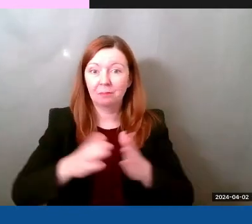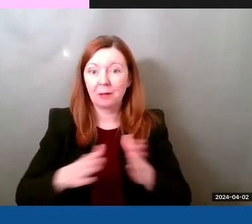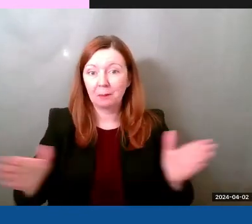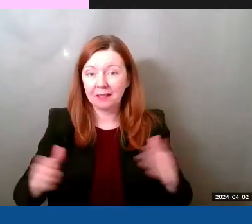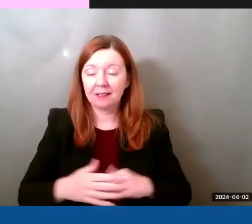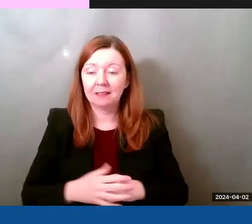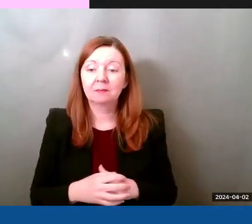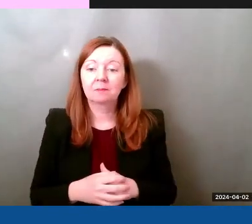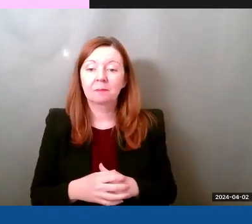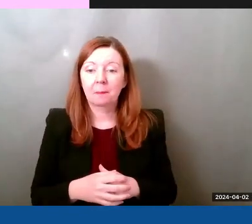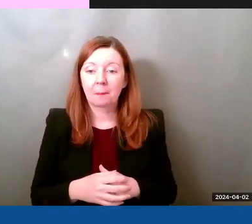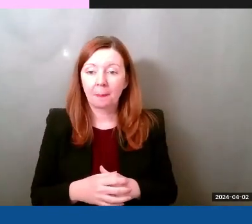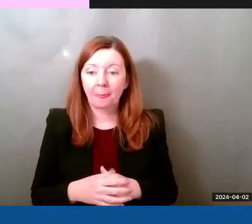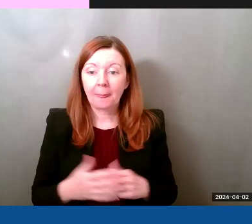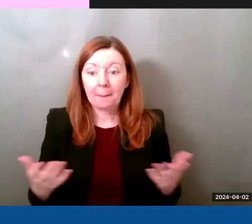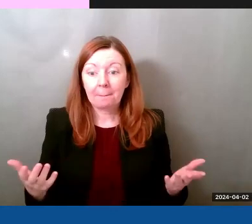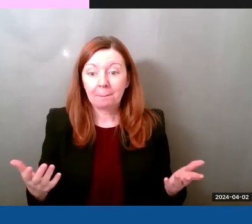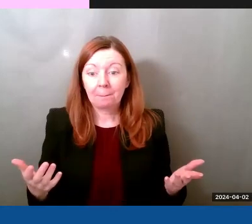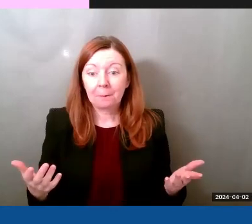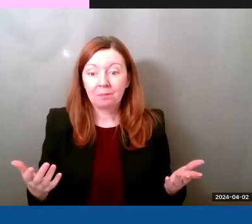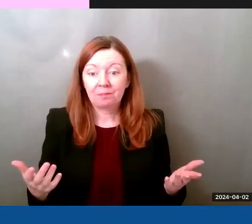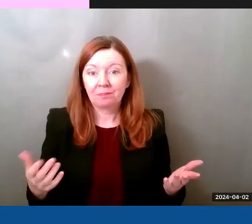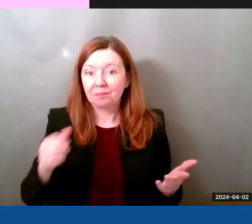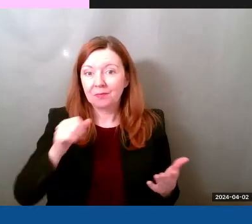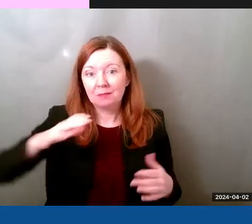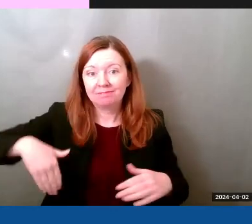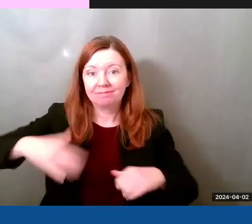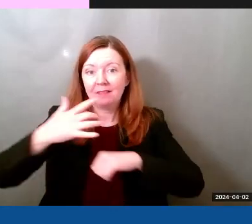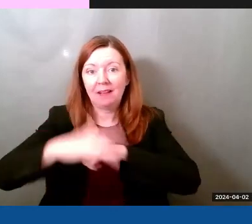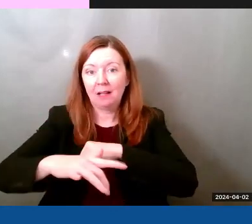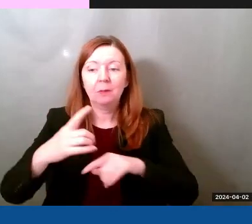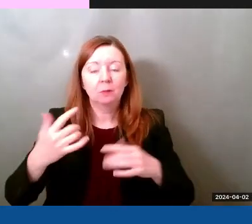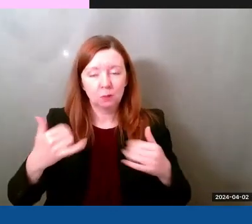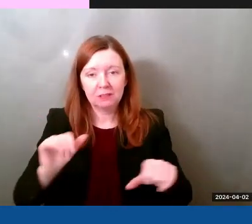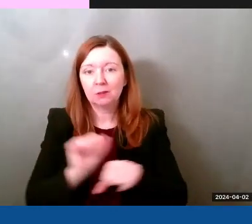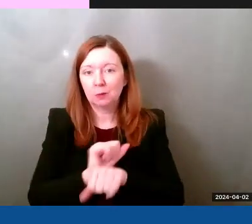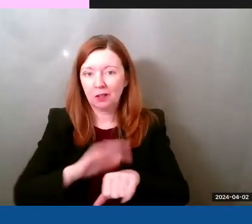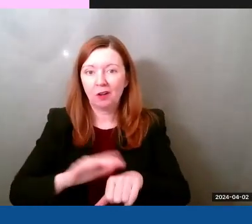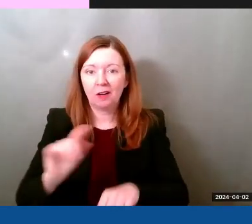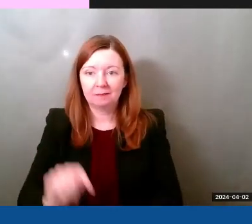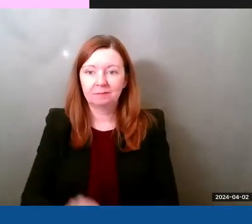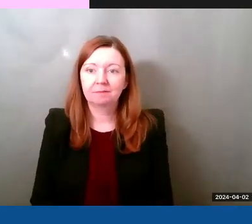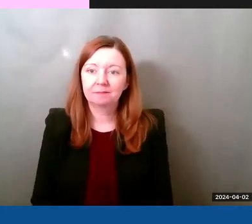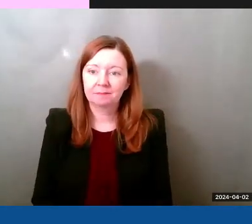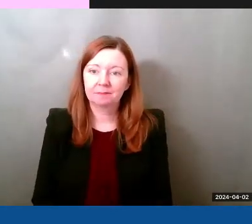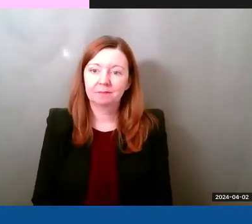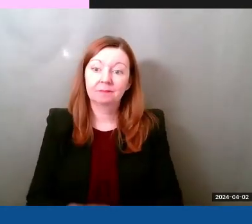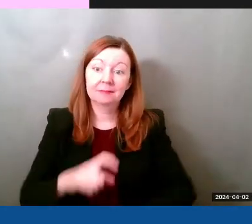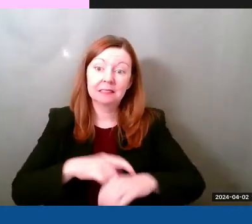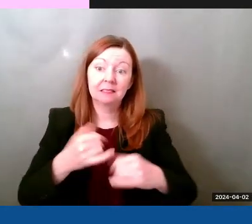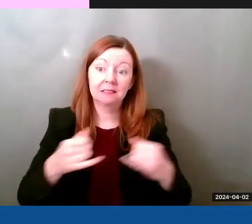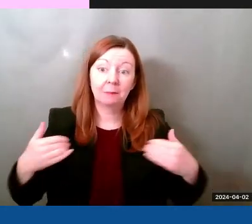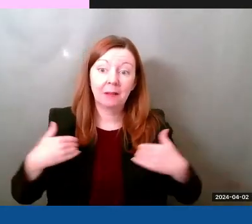publicly. So they're just not available at this time, but we're still working through it. Any sort of timeline?